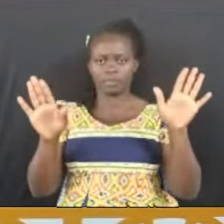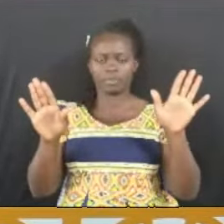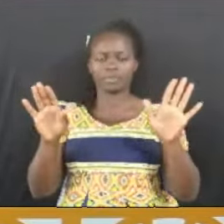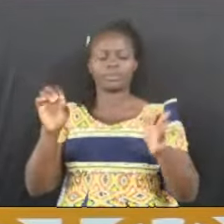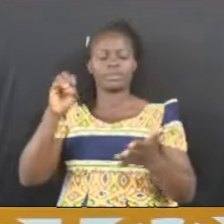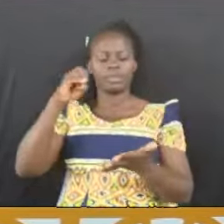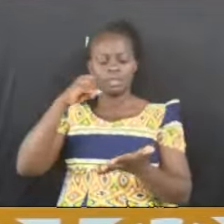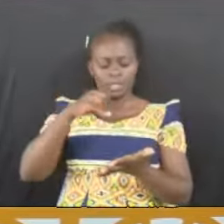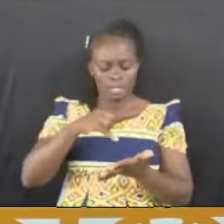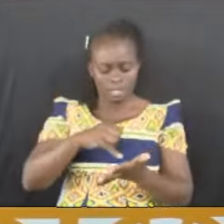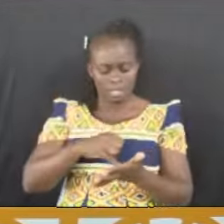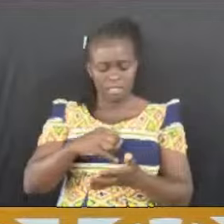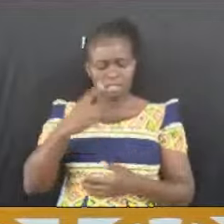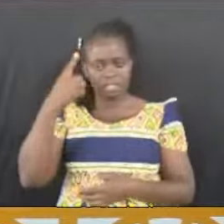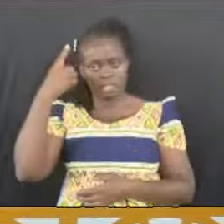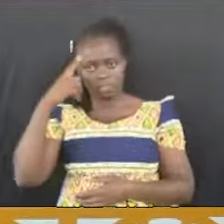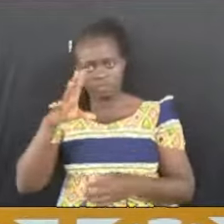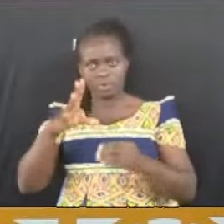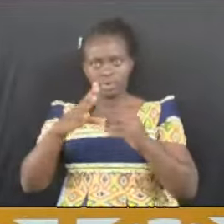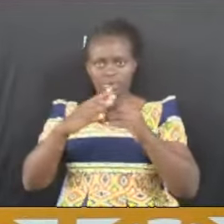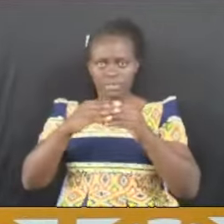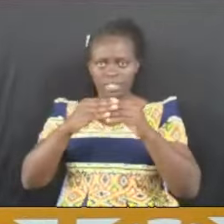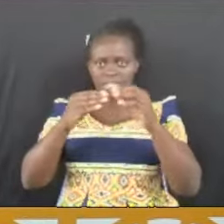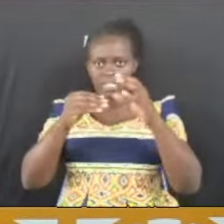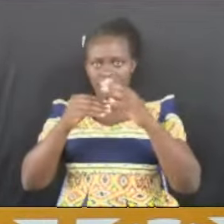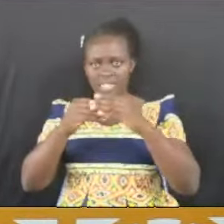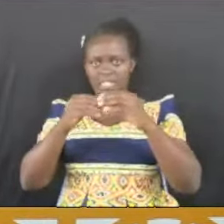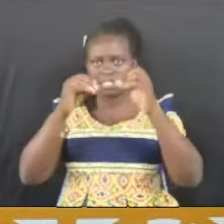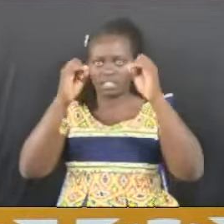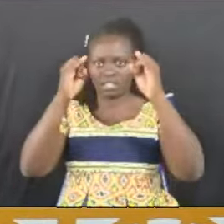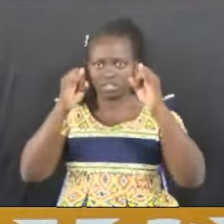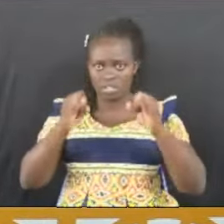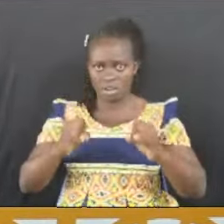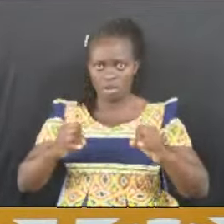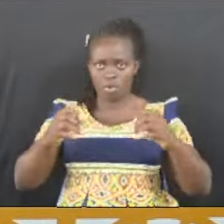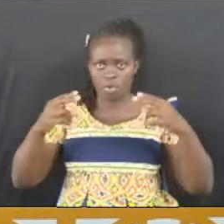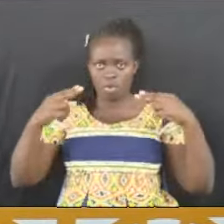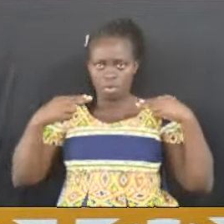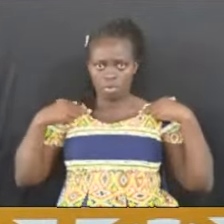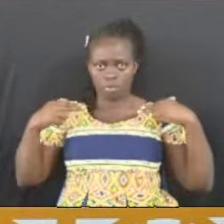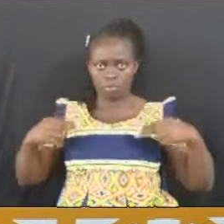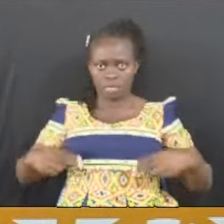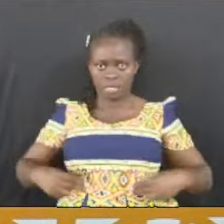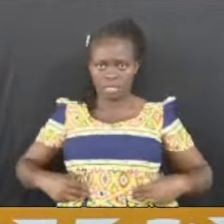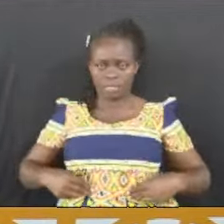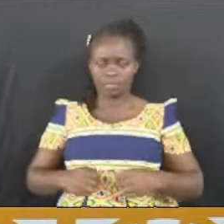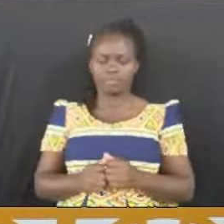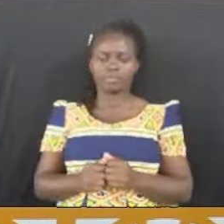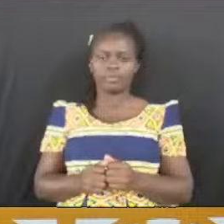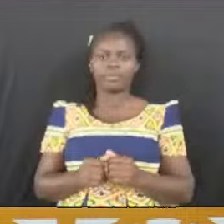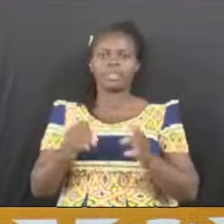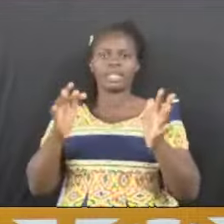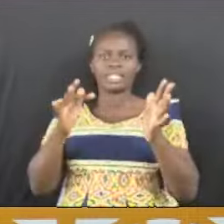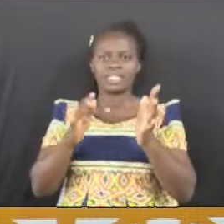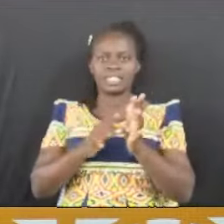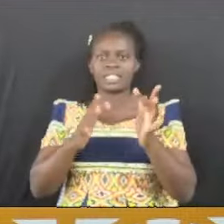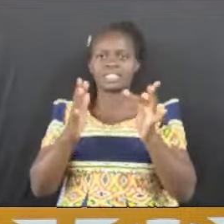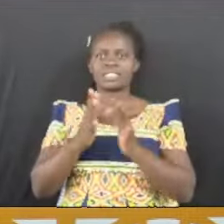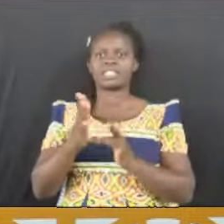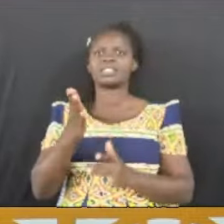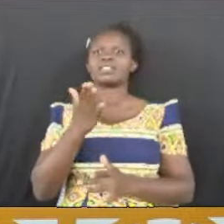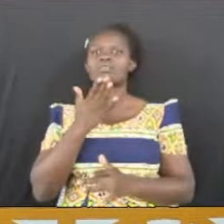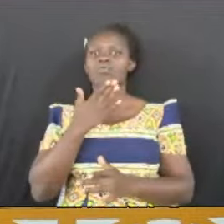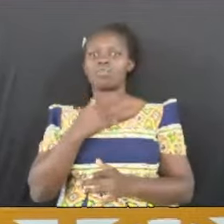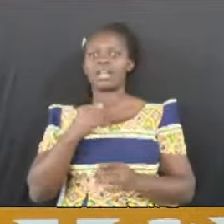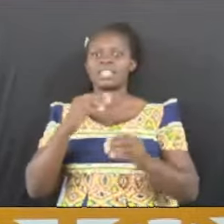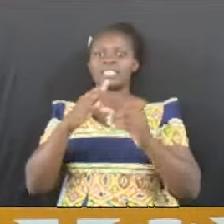purpose of creating a new humanity. Jesus wants to create a new